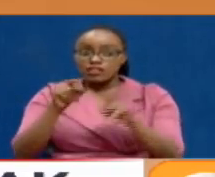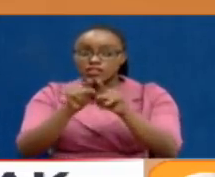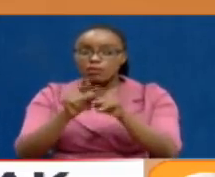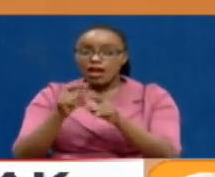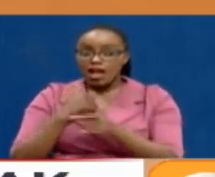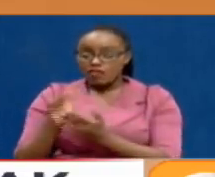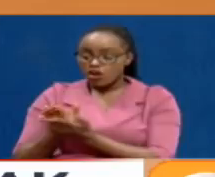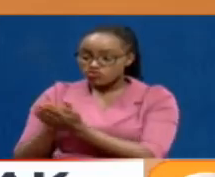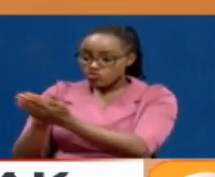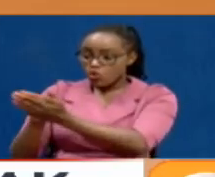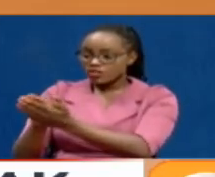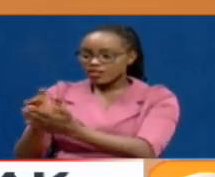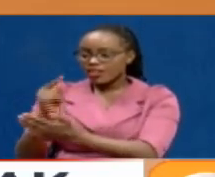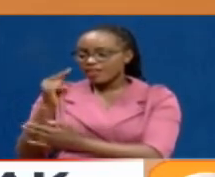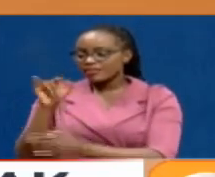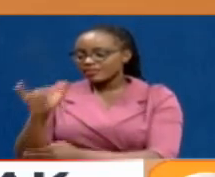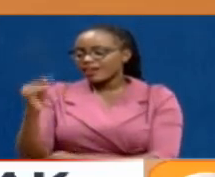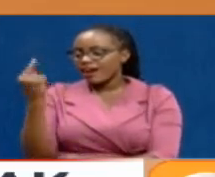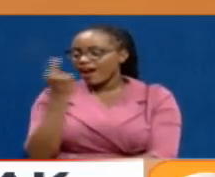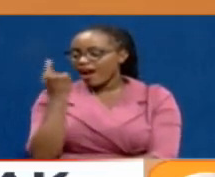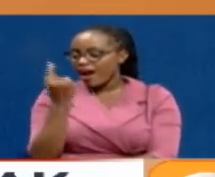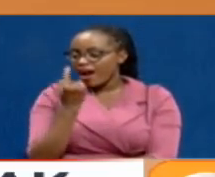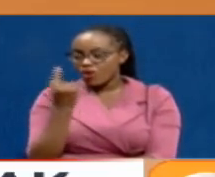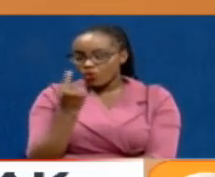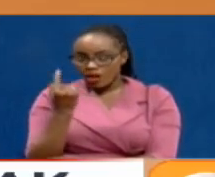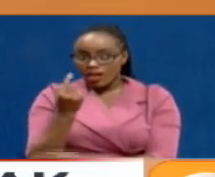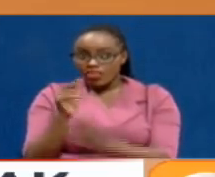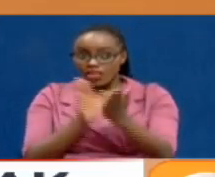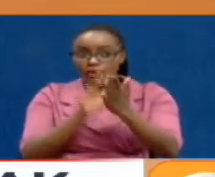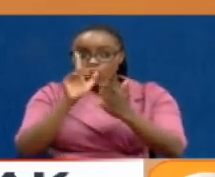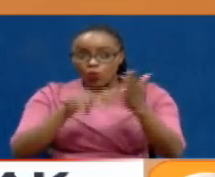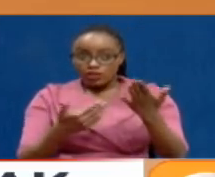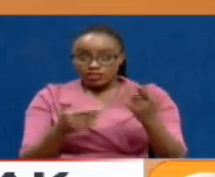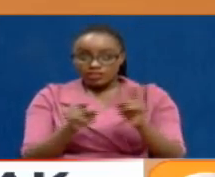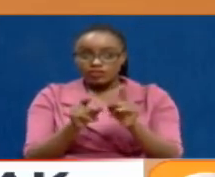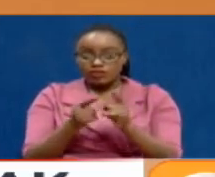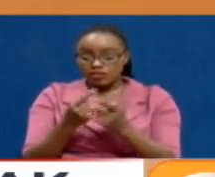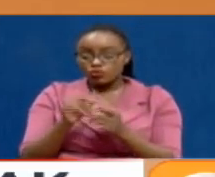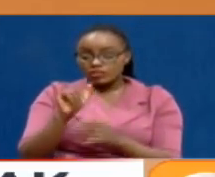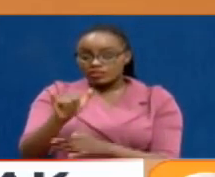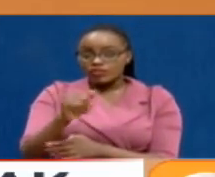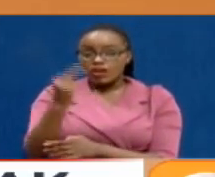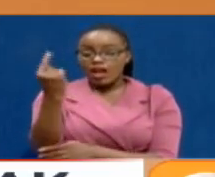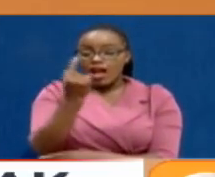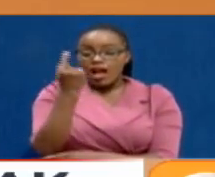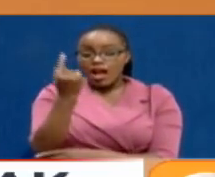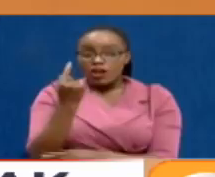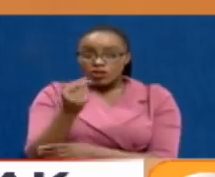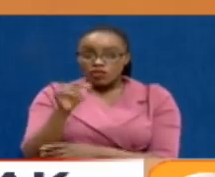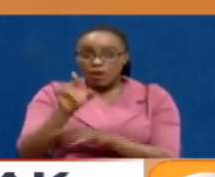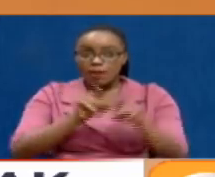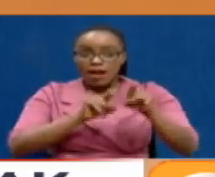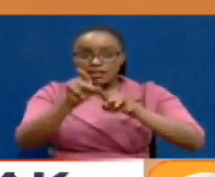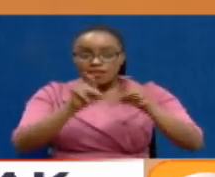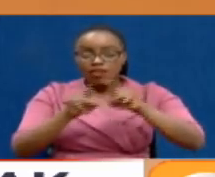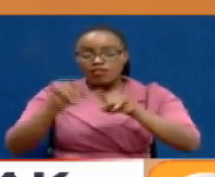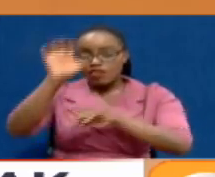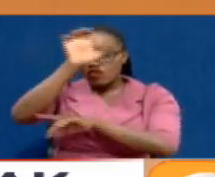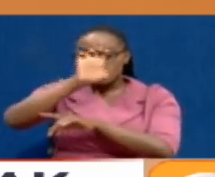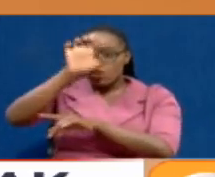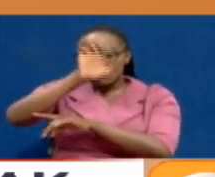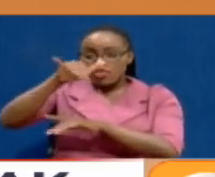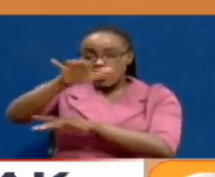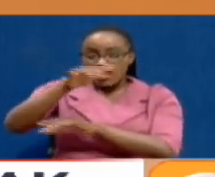there, and they have been asking me that question. The recommendation is to actually isolate them, especially if they are traveling from Europe, which is the